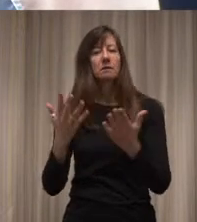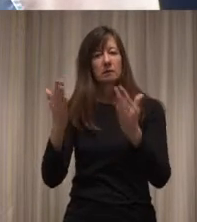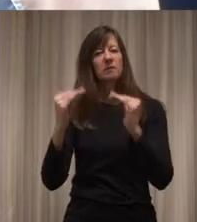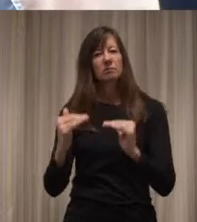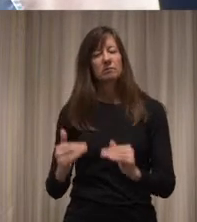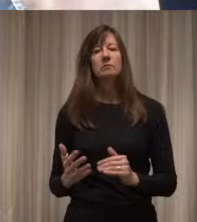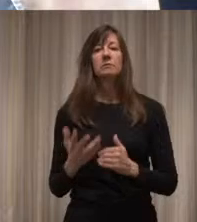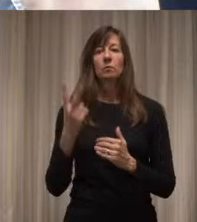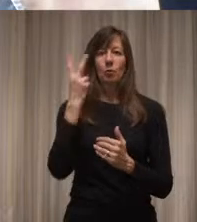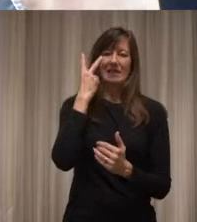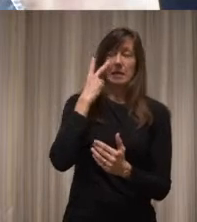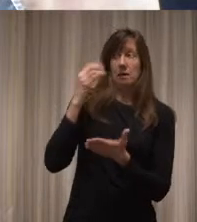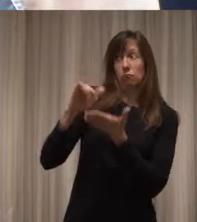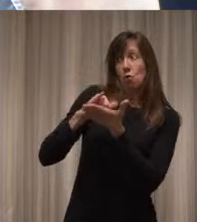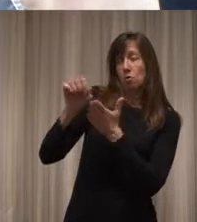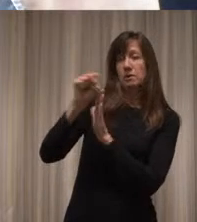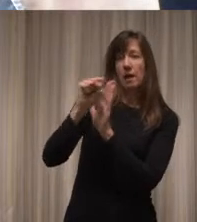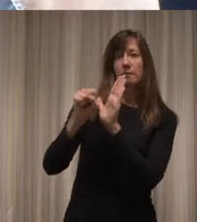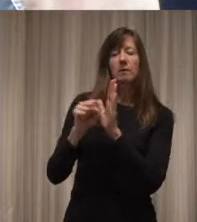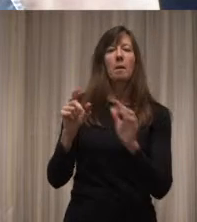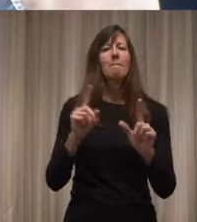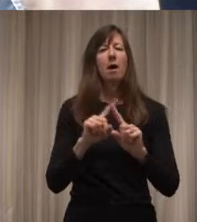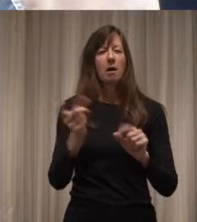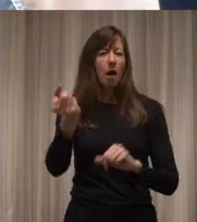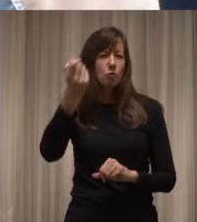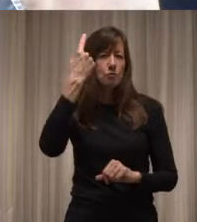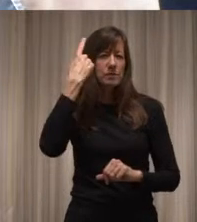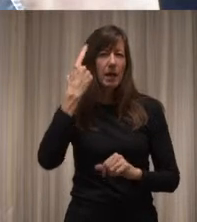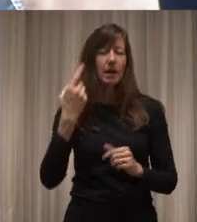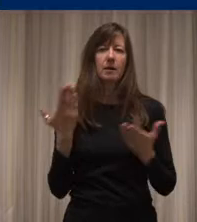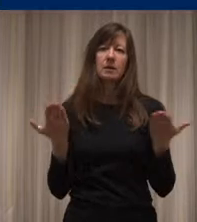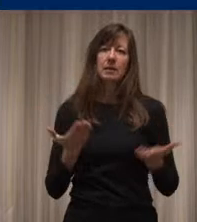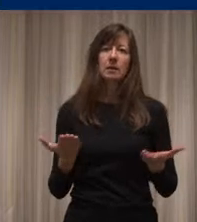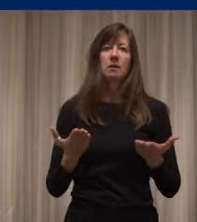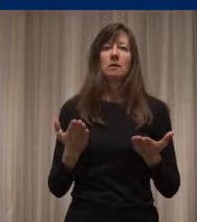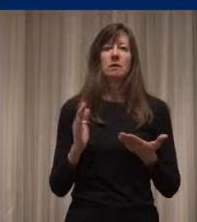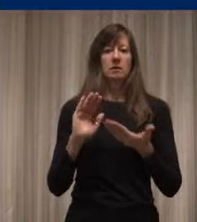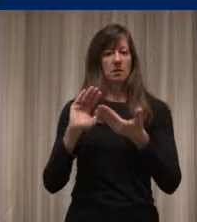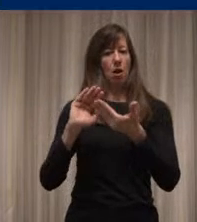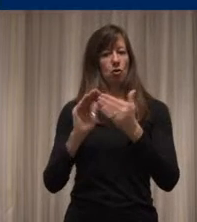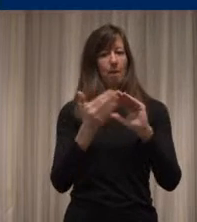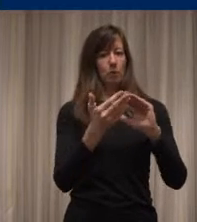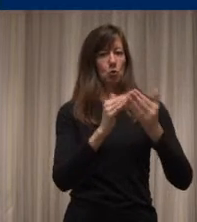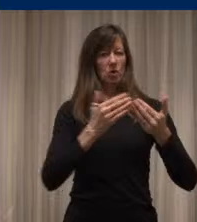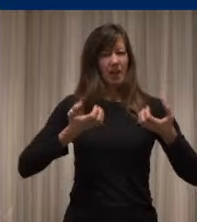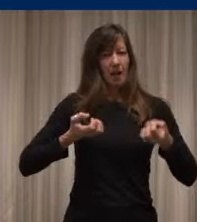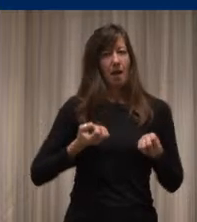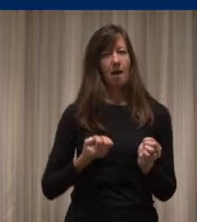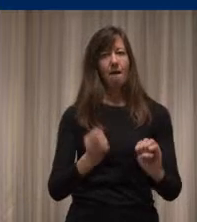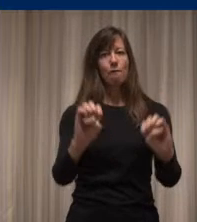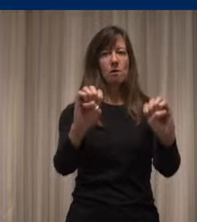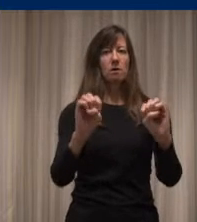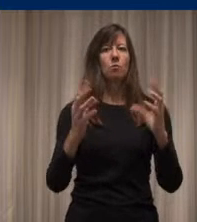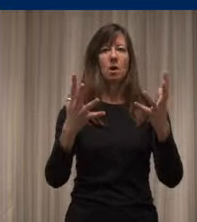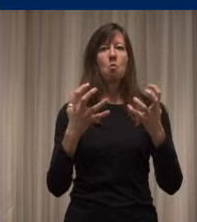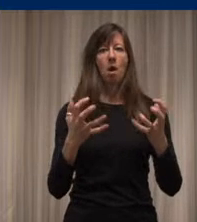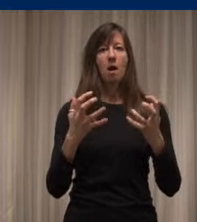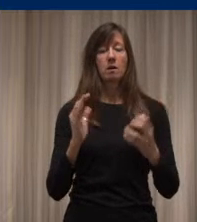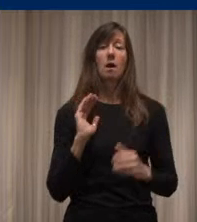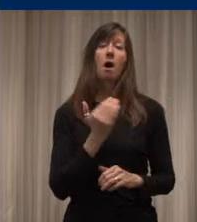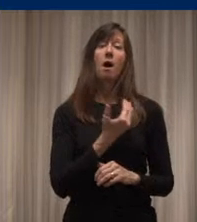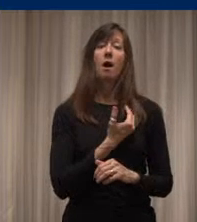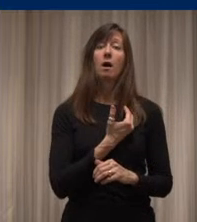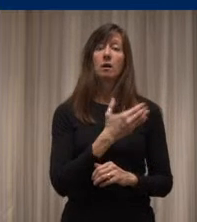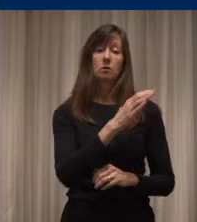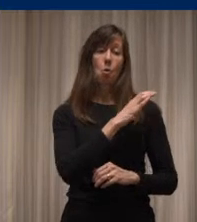doing this as a community-driven effort. Our vaccine distribution coalition is continuing to grow and build every day